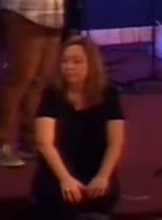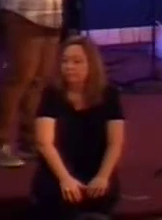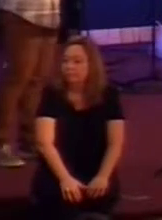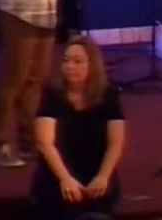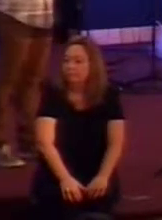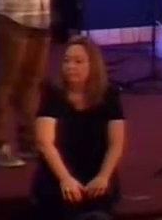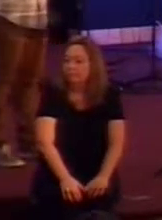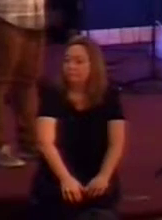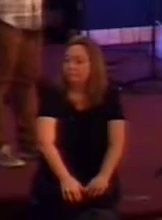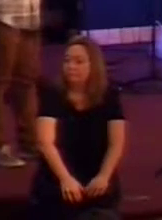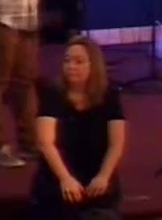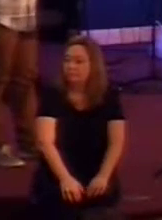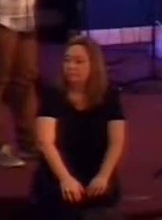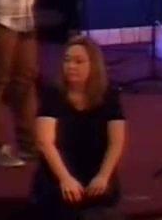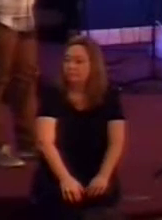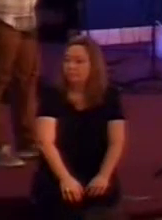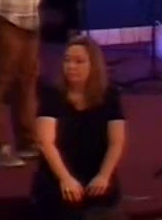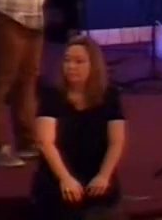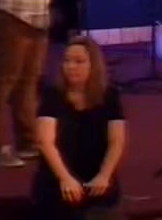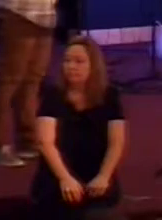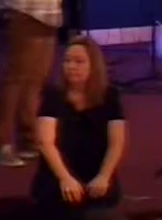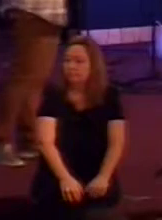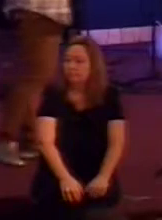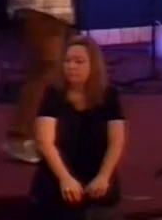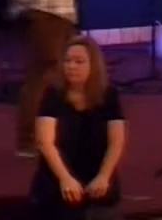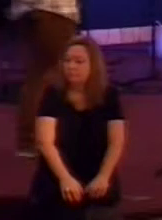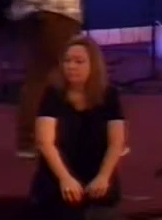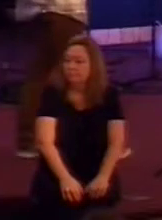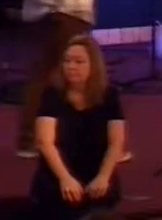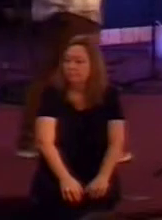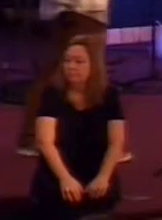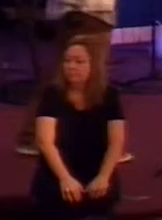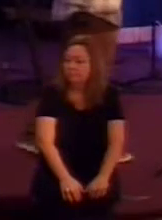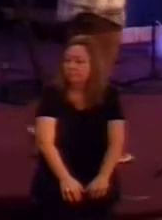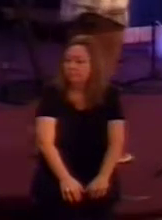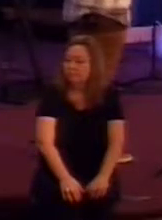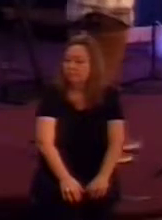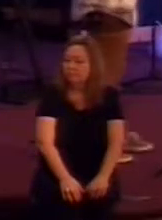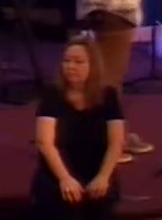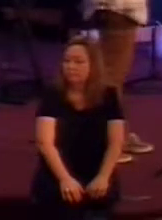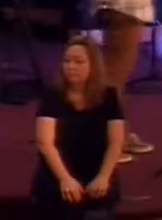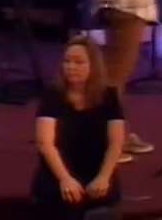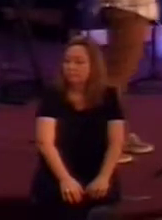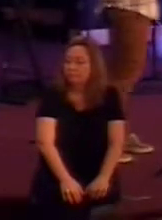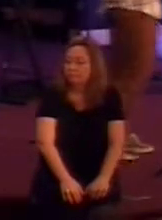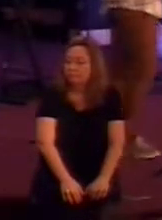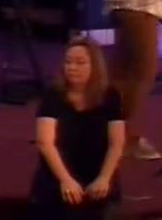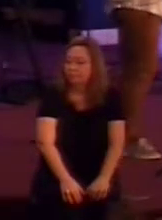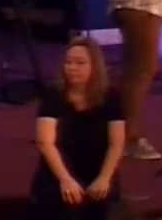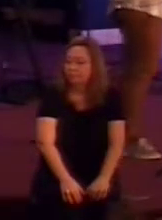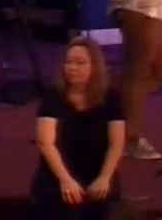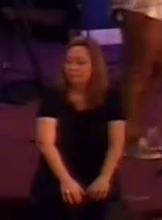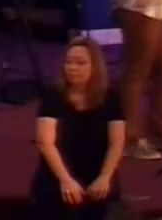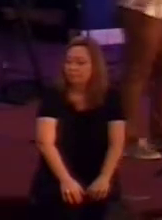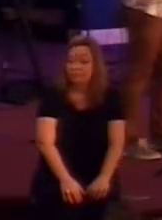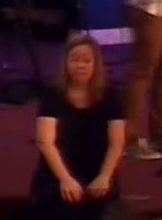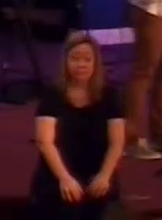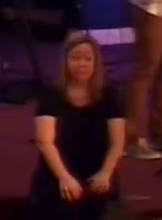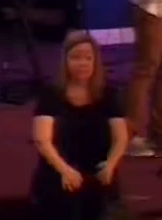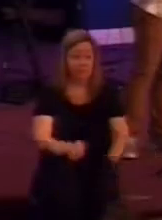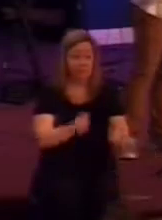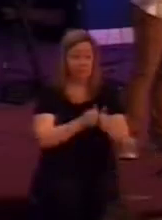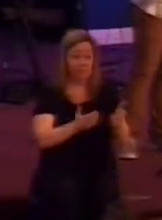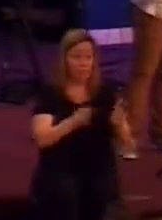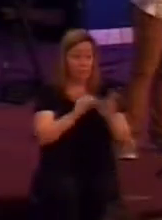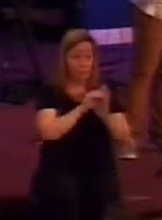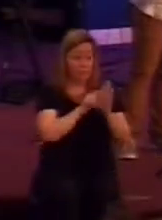it will be credited, as to those who believe in him who raised Jesus, our Lord, from the dead. Everything in the Old Testament was written for